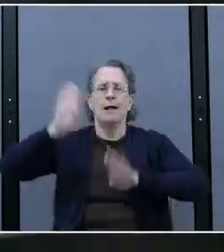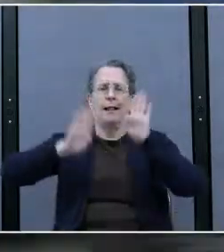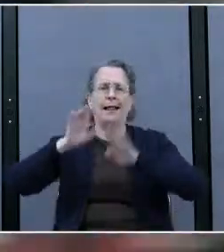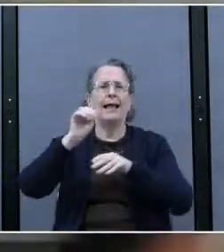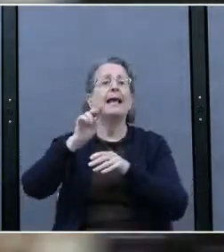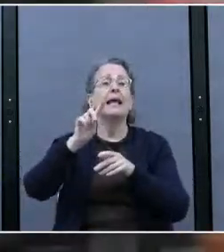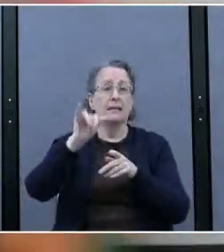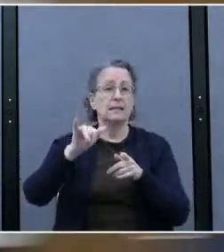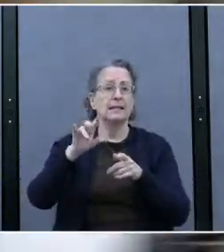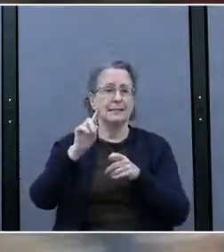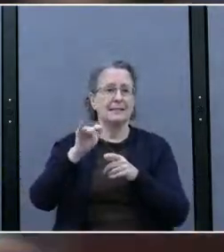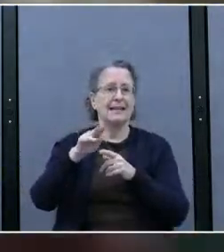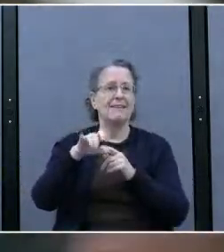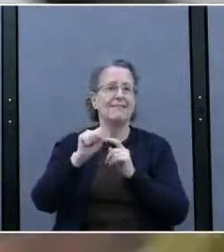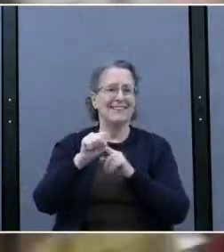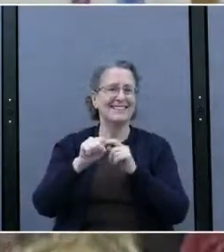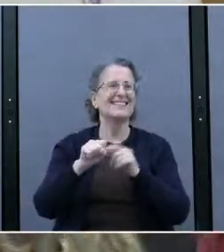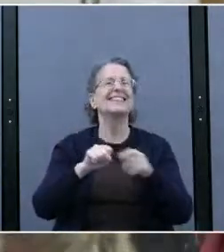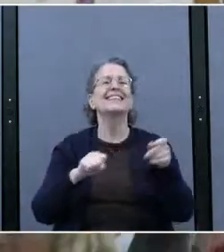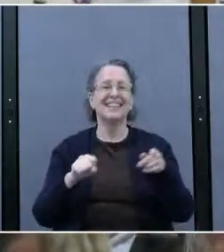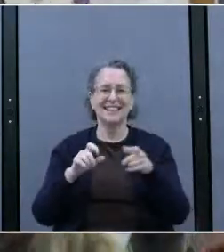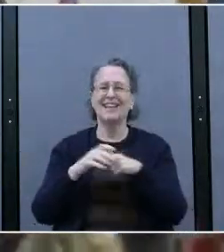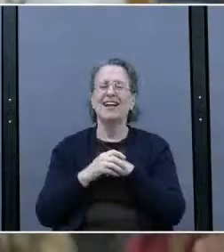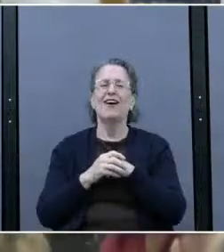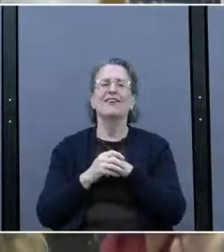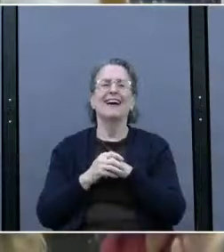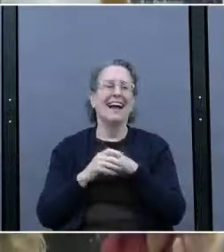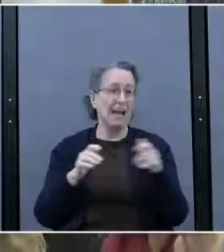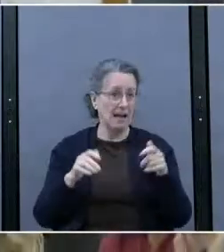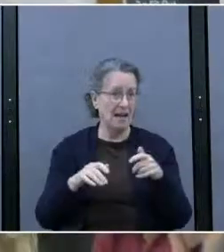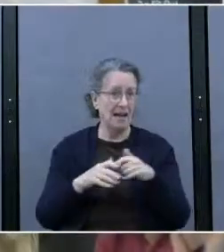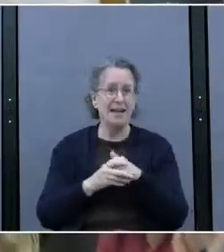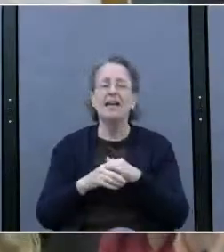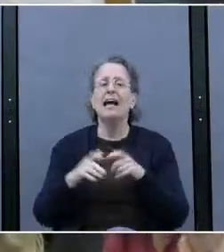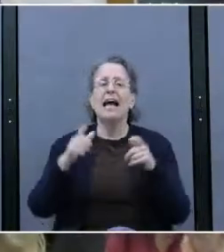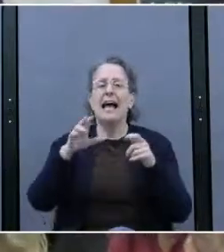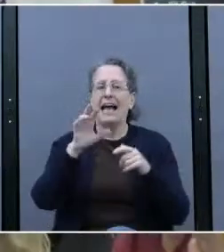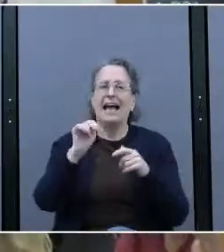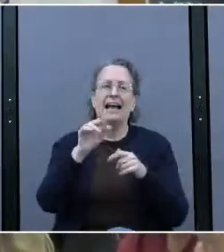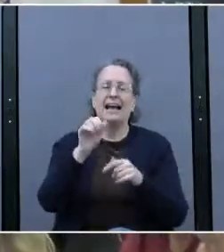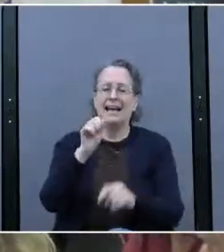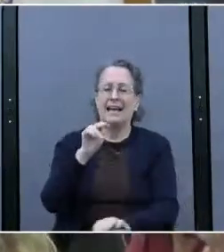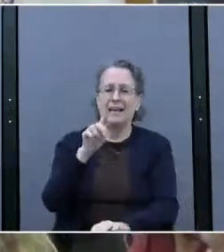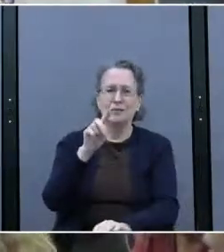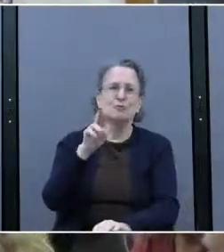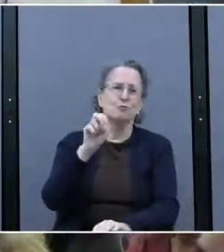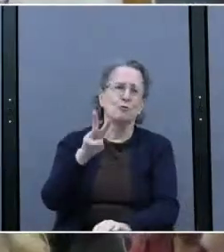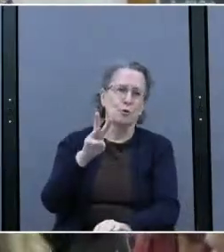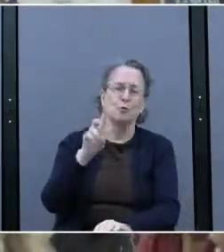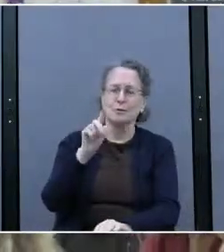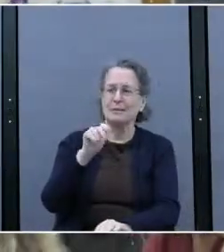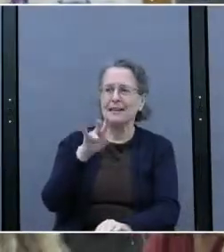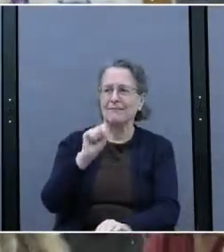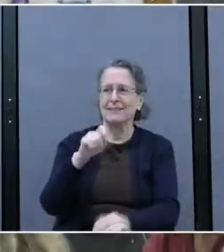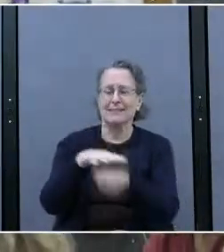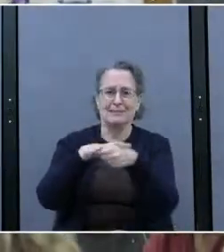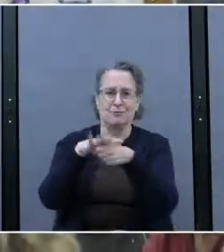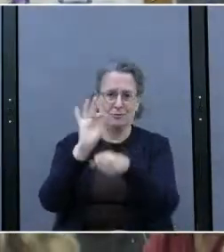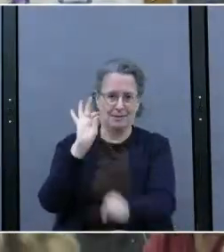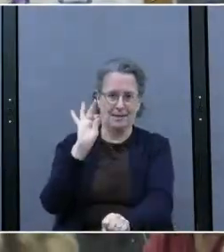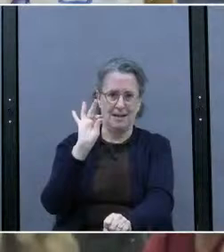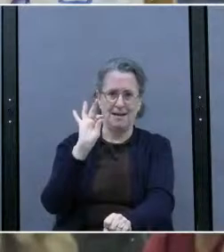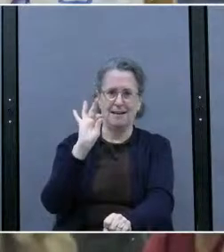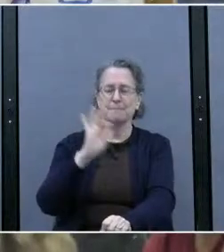we are. Thank you. Andrew Davis, District 9. So a number of years ago, the